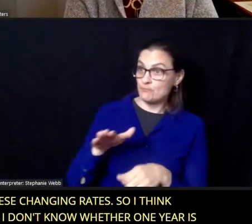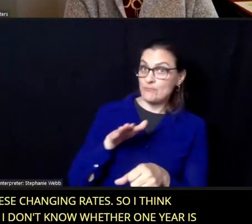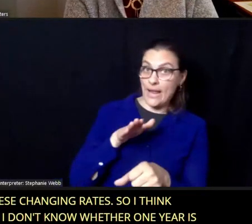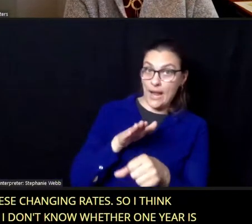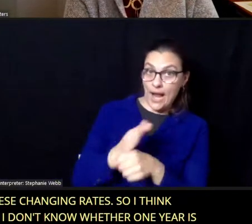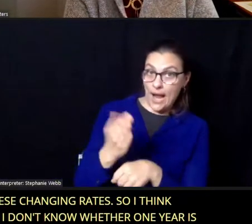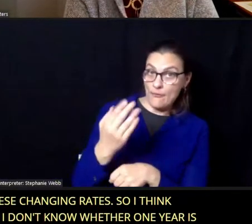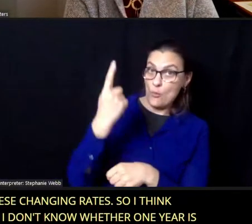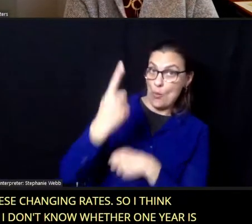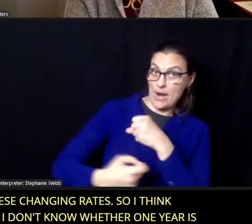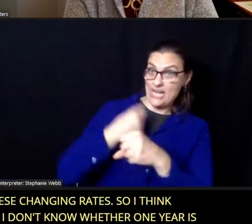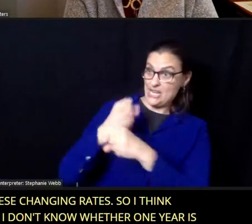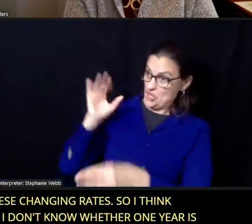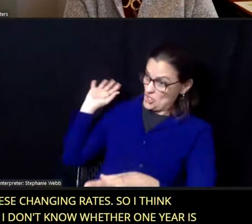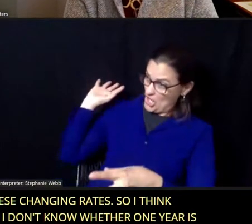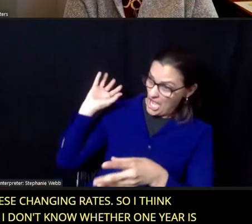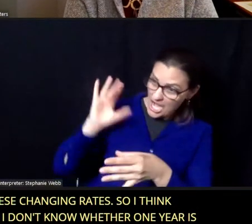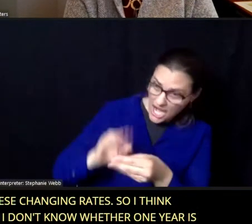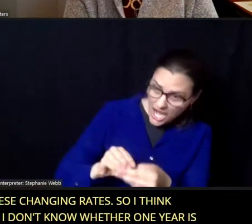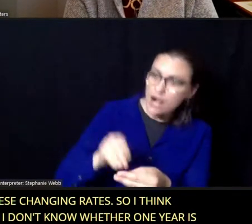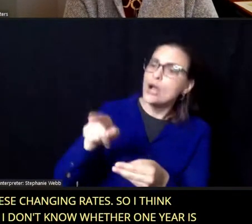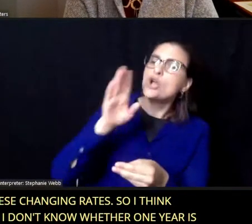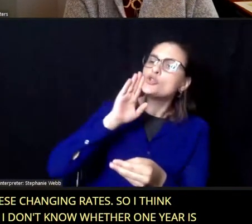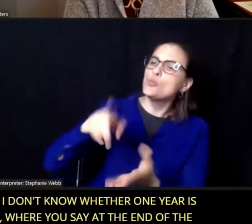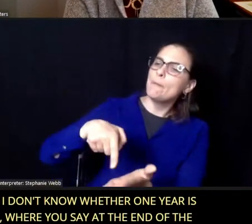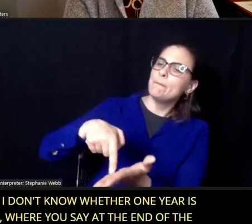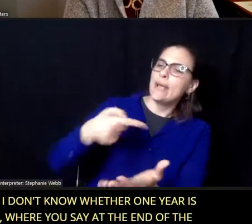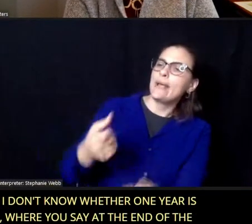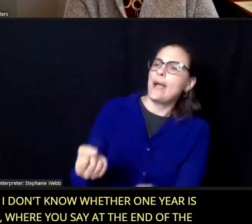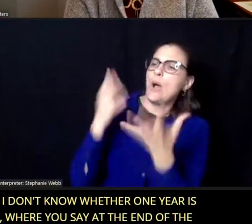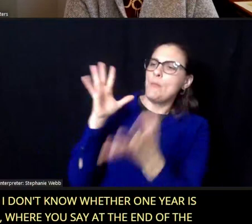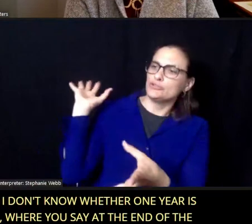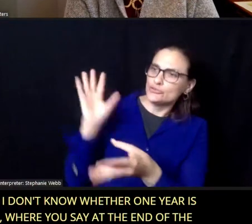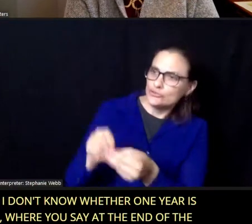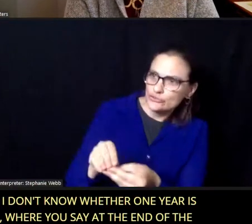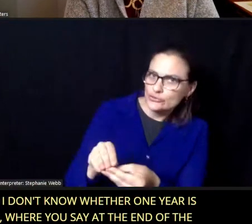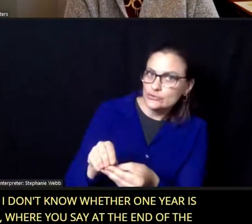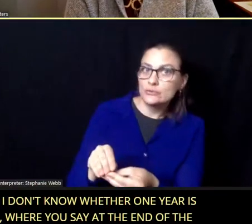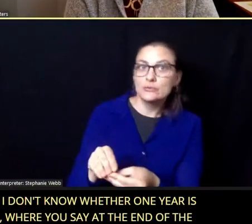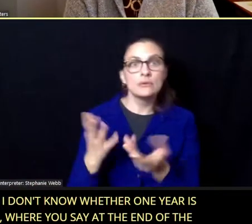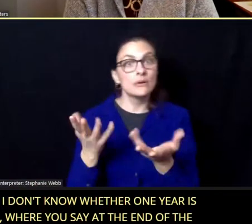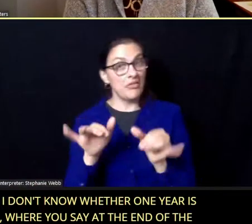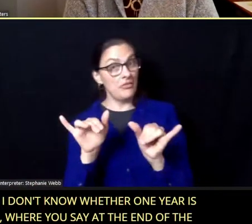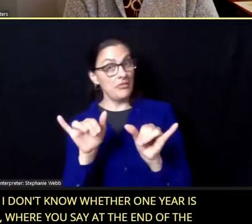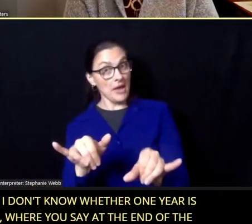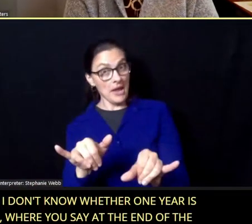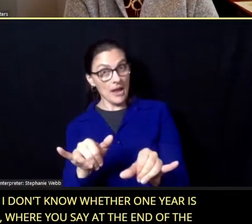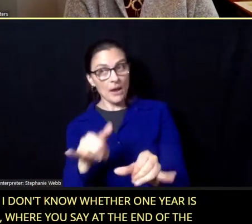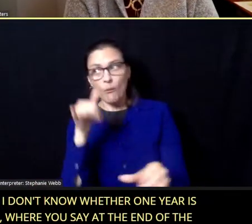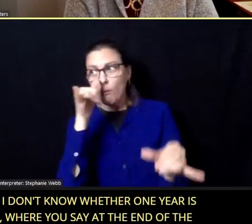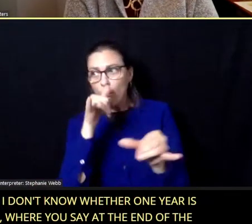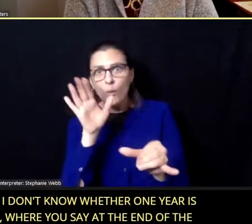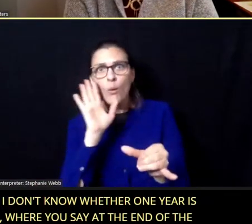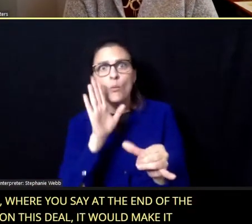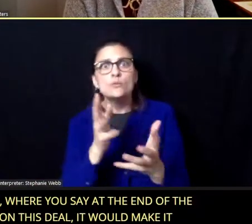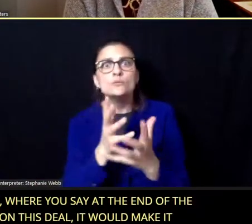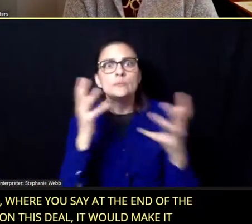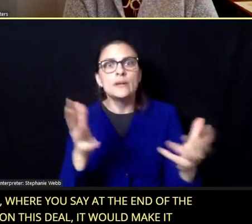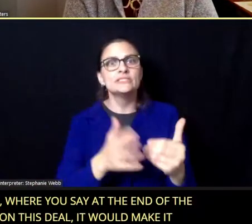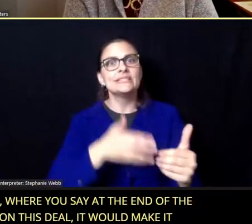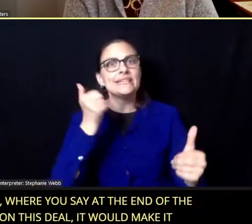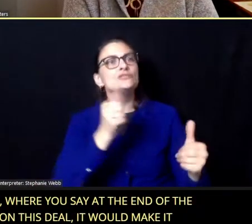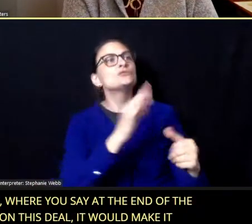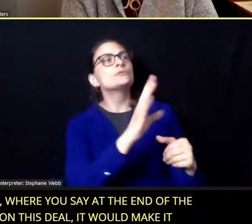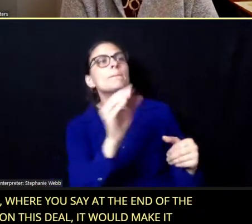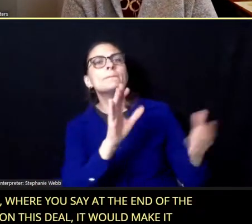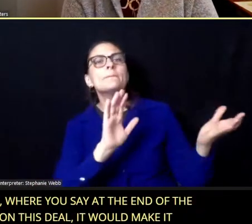deal, would make it easier for consumers to do that comparison. Yeah, I agree. Everybody loves a sale, but you can get sucked